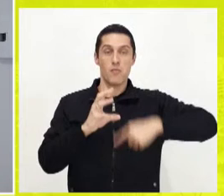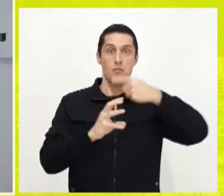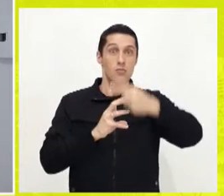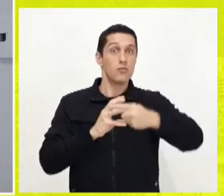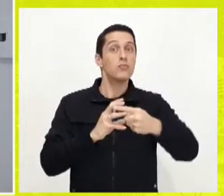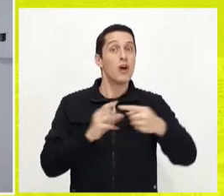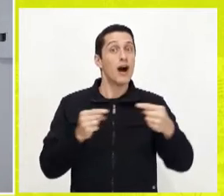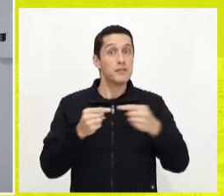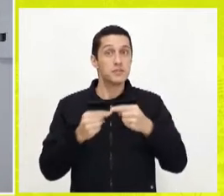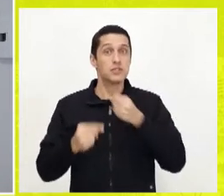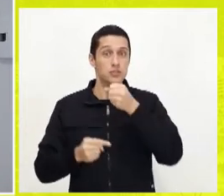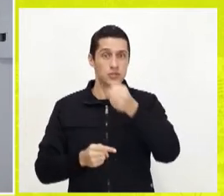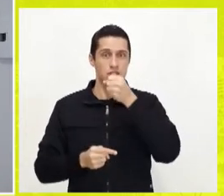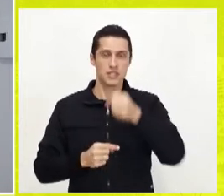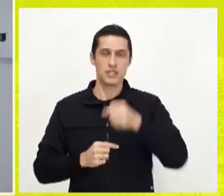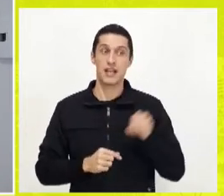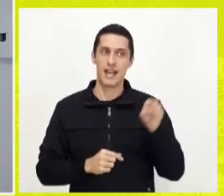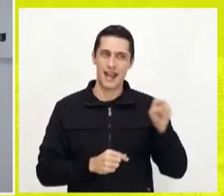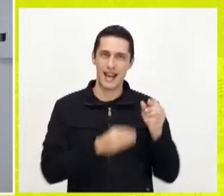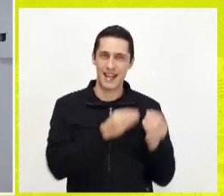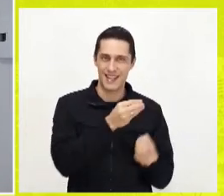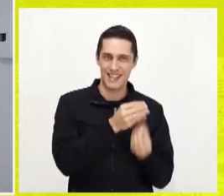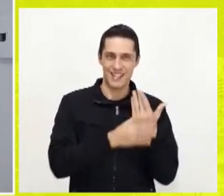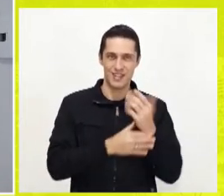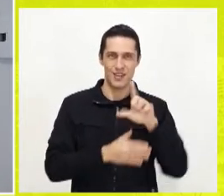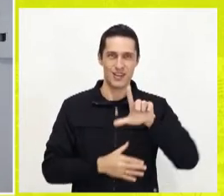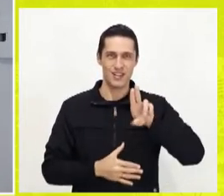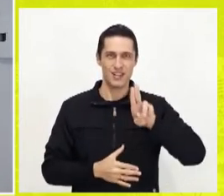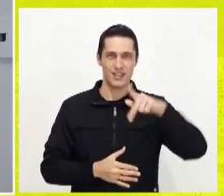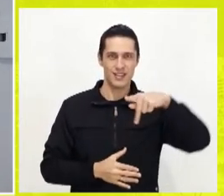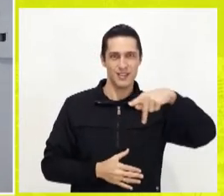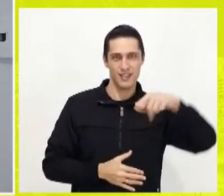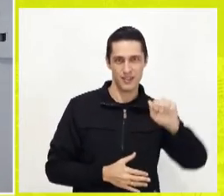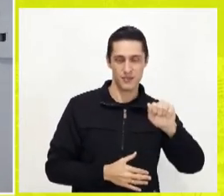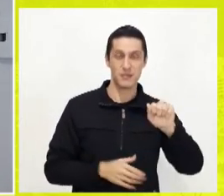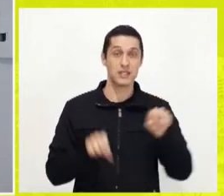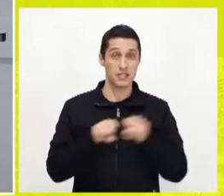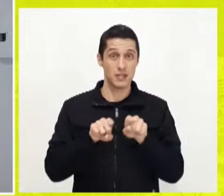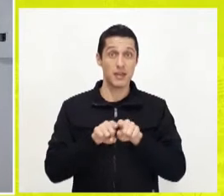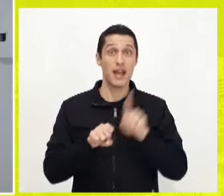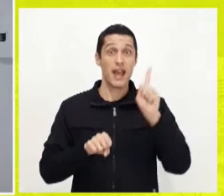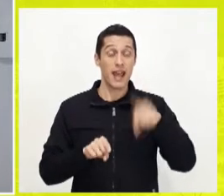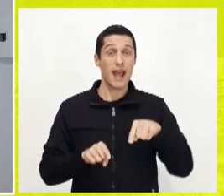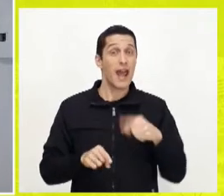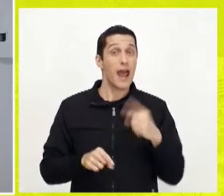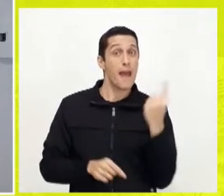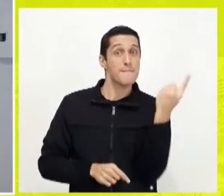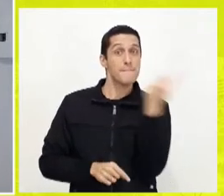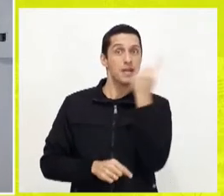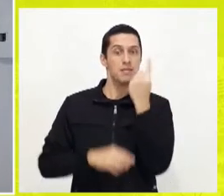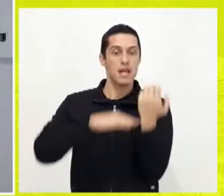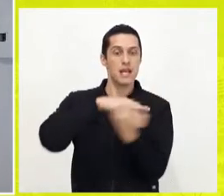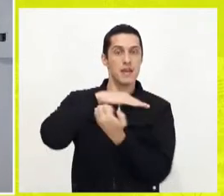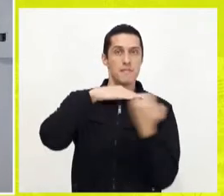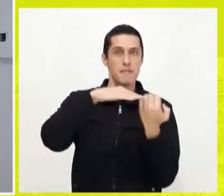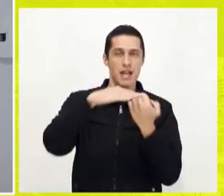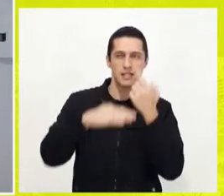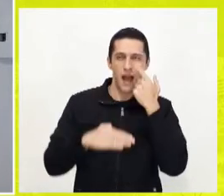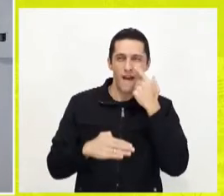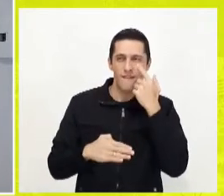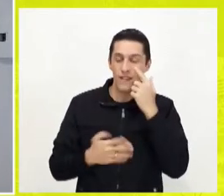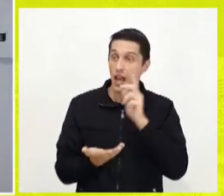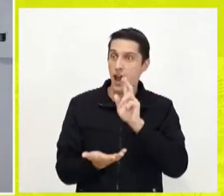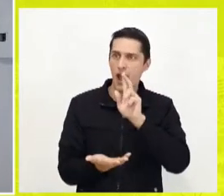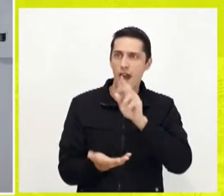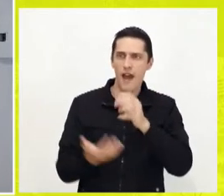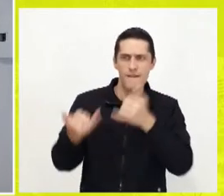she founded lupa as i have already said the first agency in brazil of fact packing she